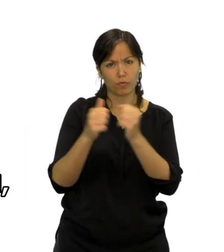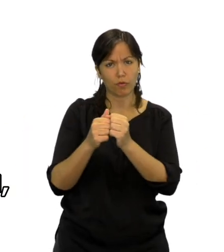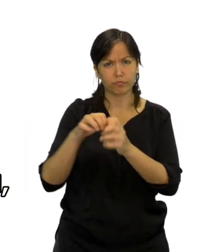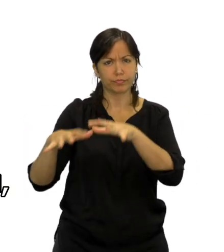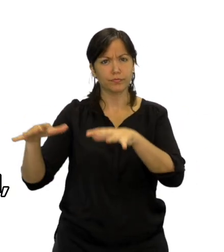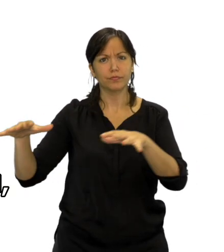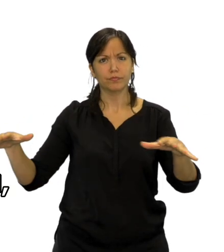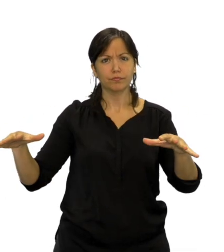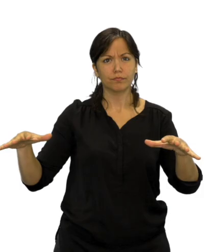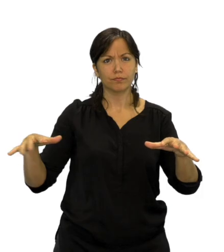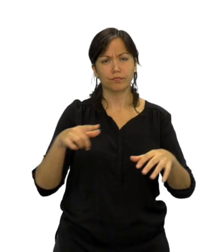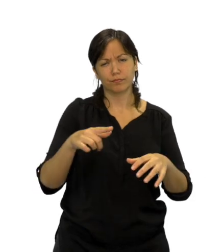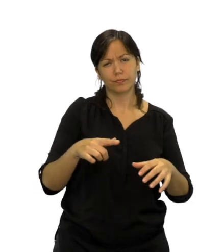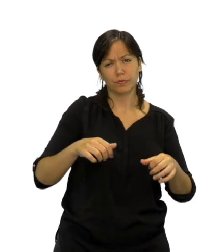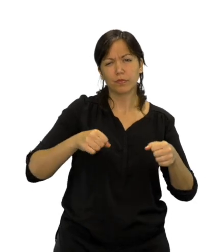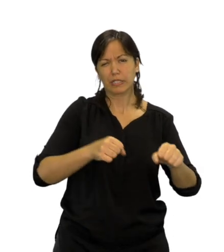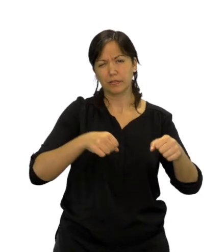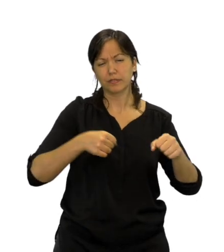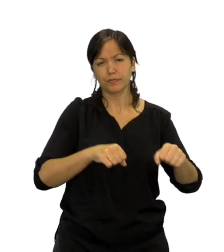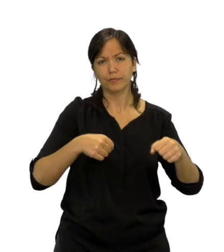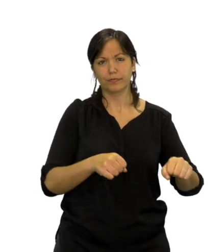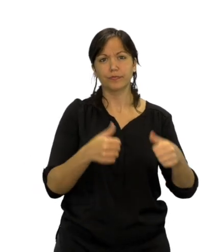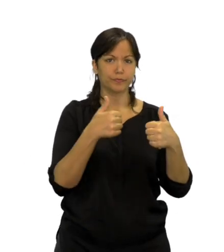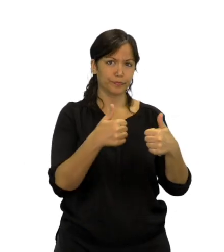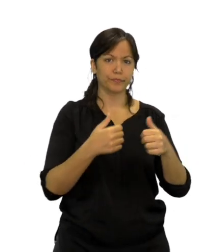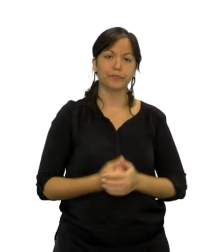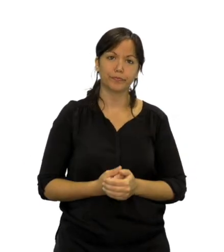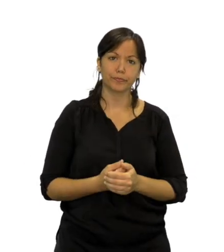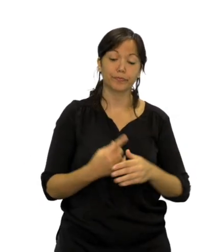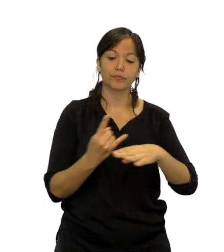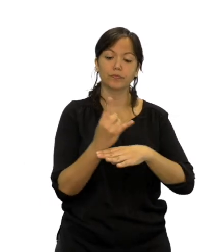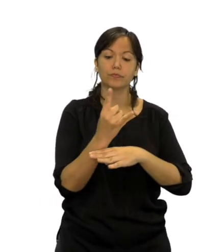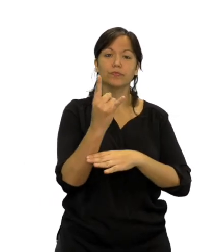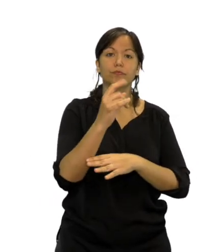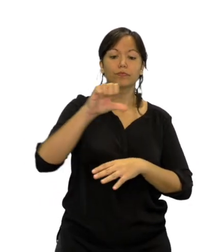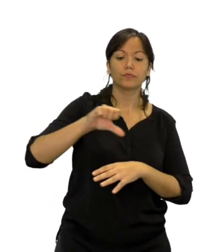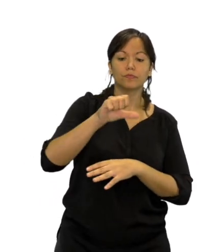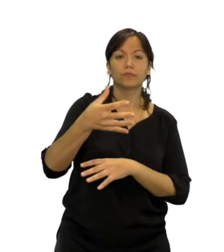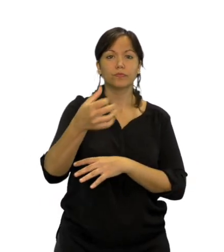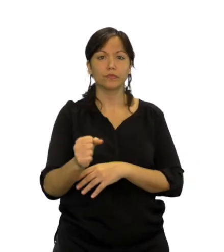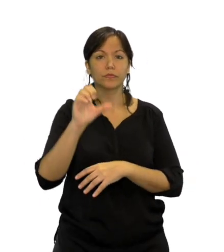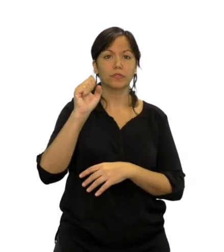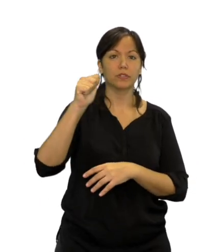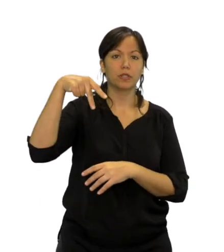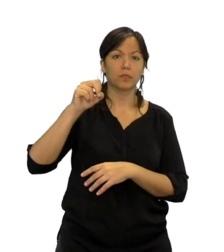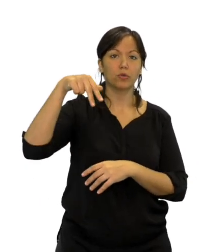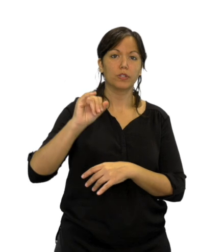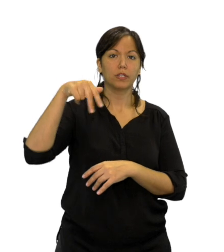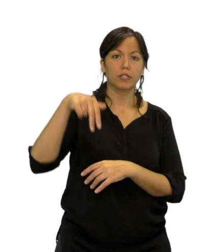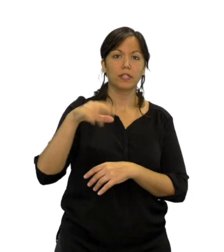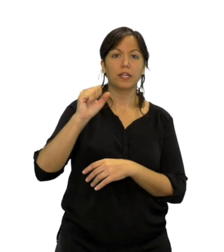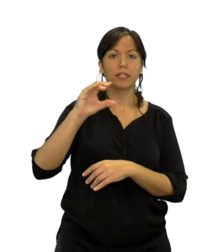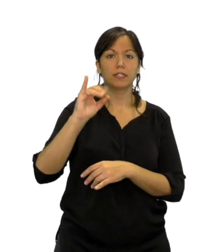roadsides, and on rocky ground, and is extremely drought-resistant. Wild sage contains essential oil,